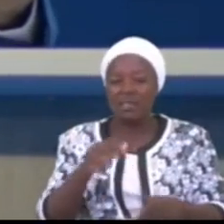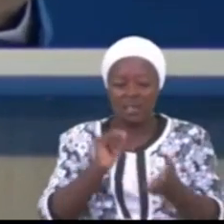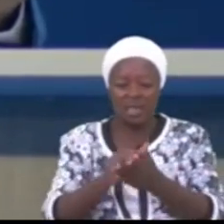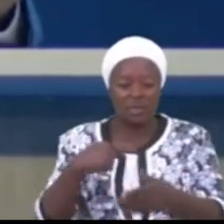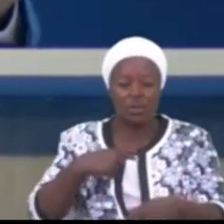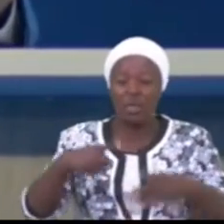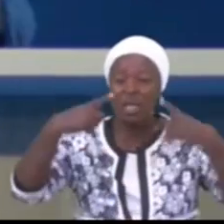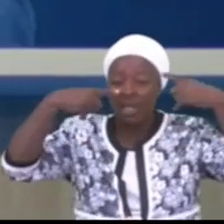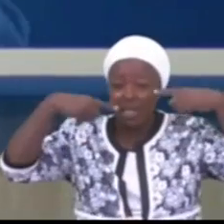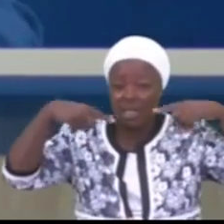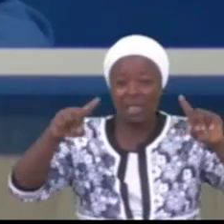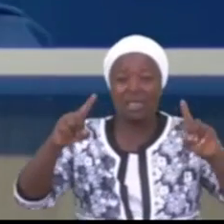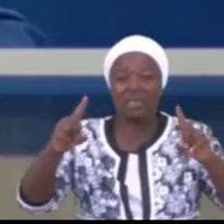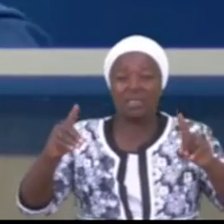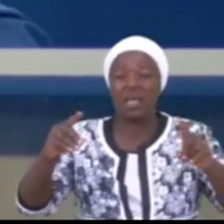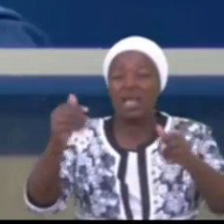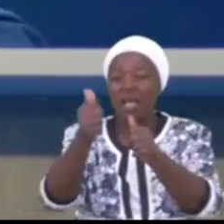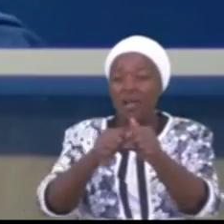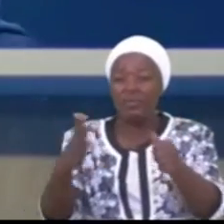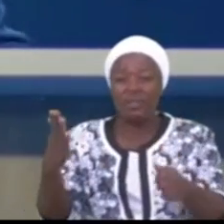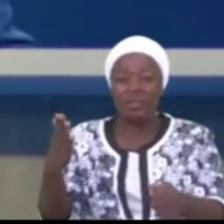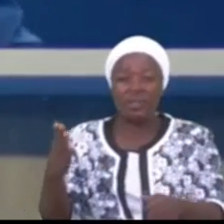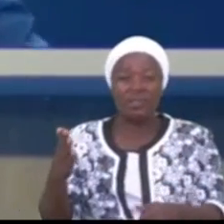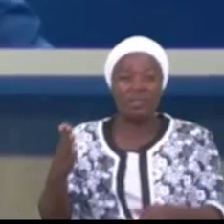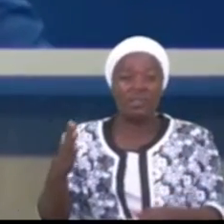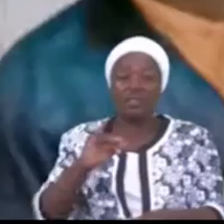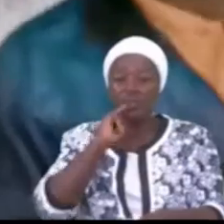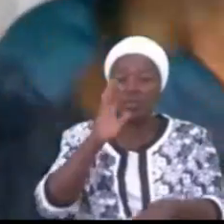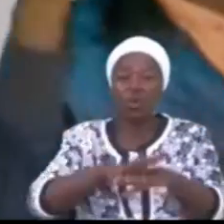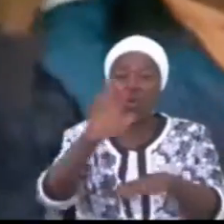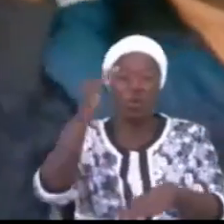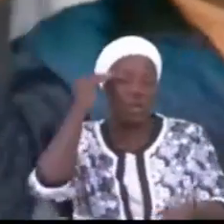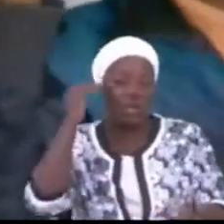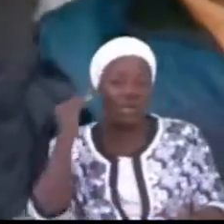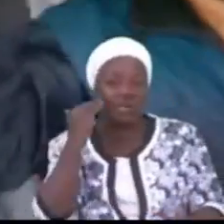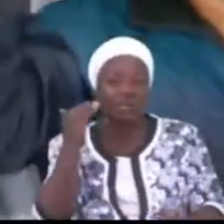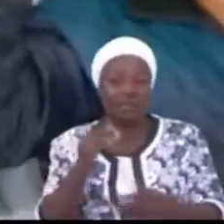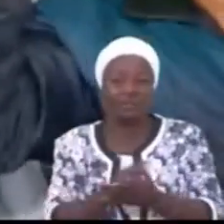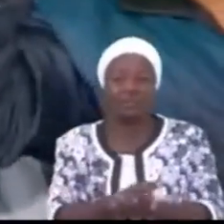declared, everything is on your head.